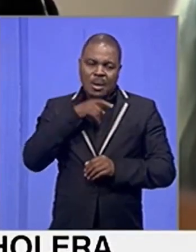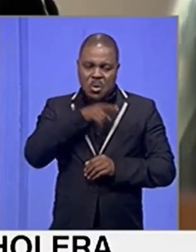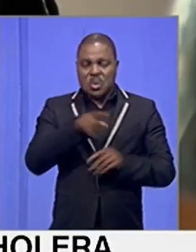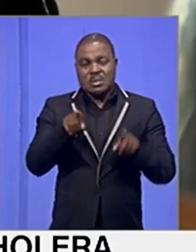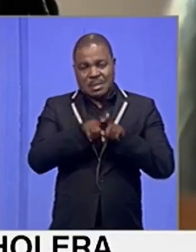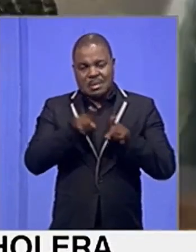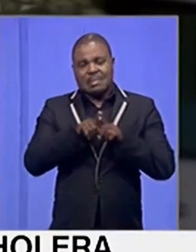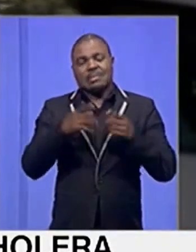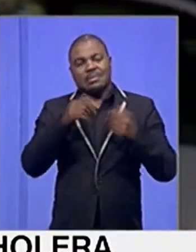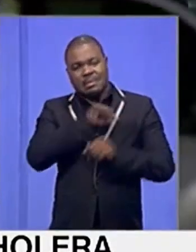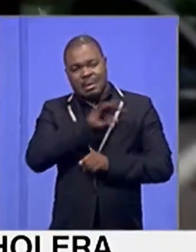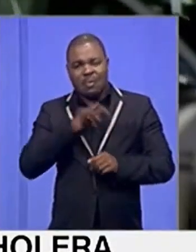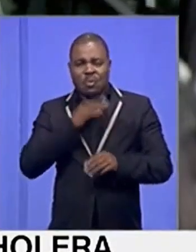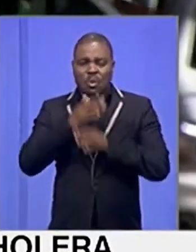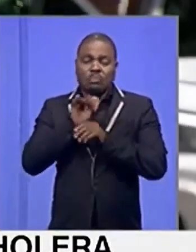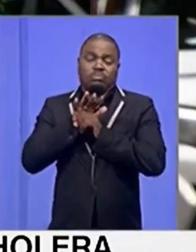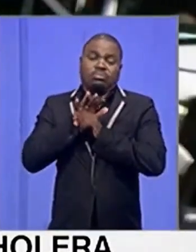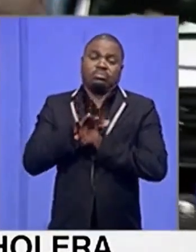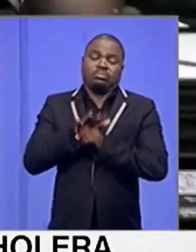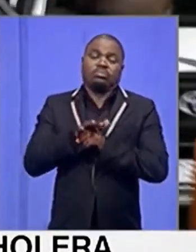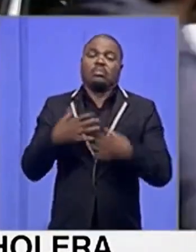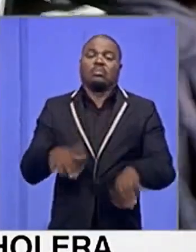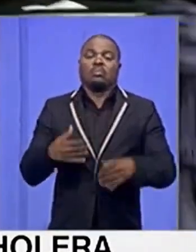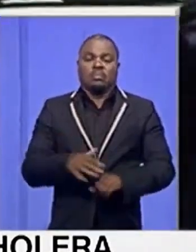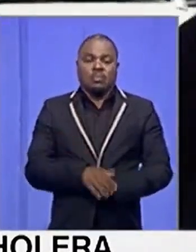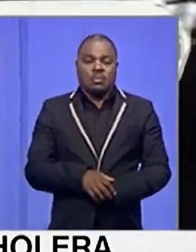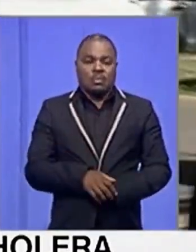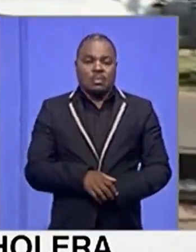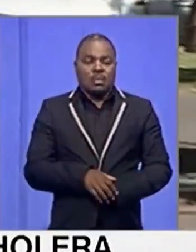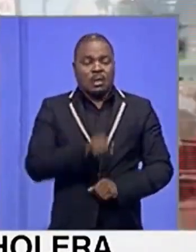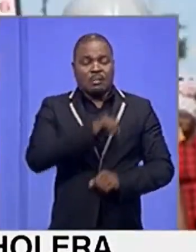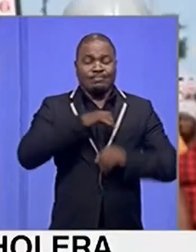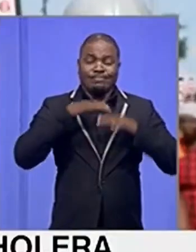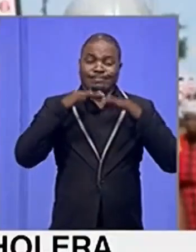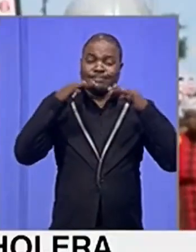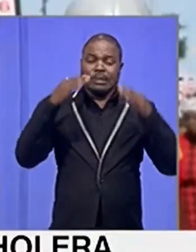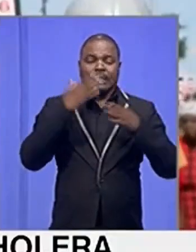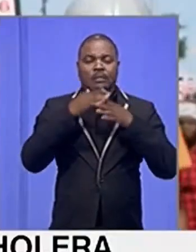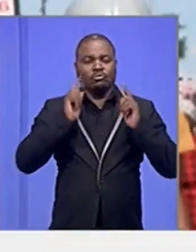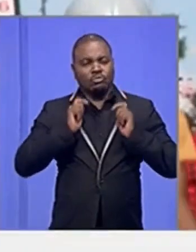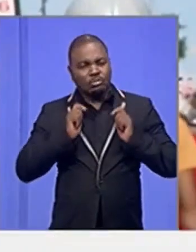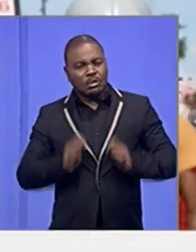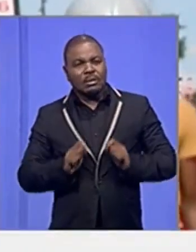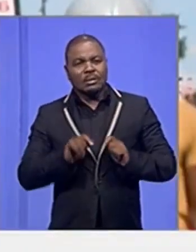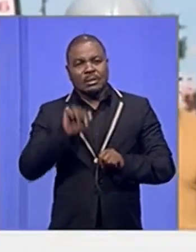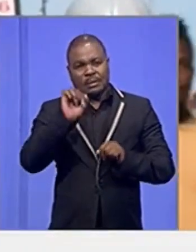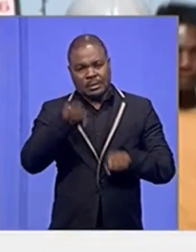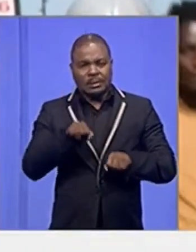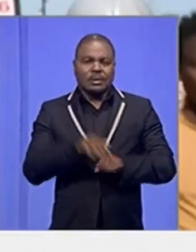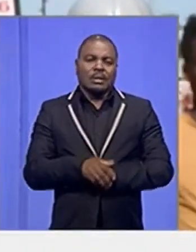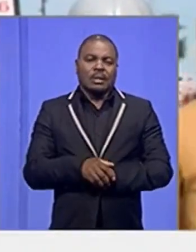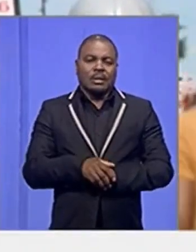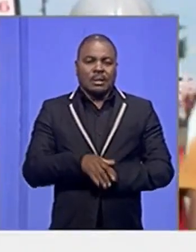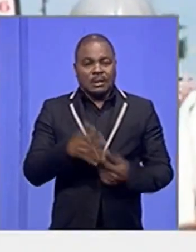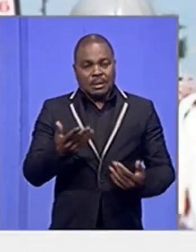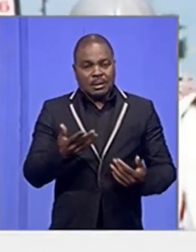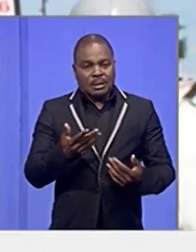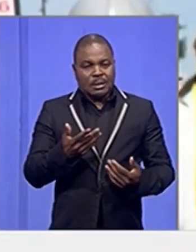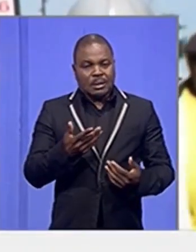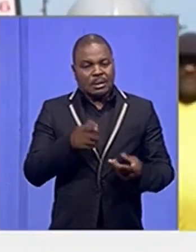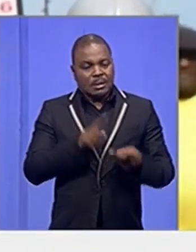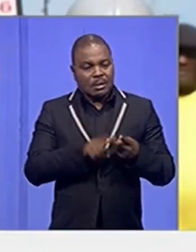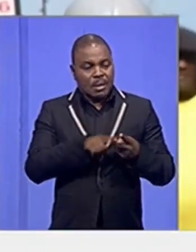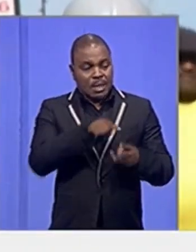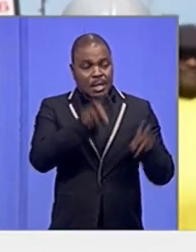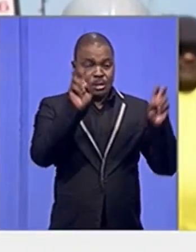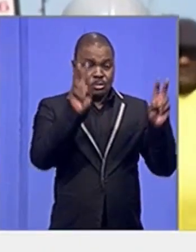badiri ka fa tlase ga kgatelelo. They are overwhelmed, they are exhausted, and it is quite burdening to can say on this